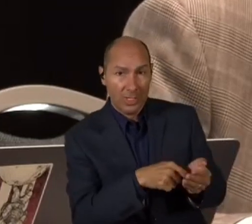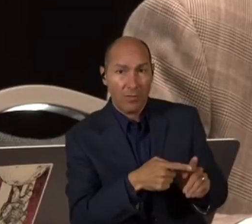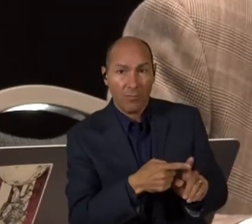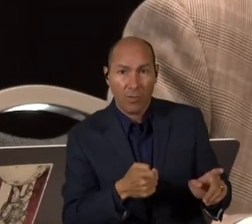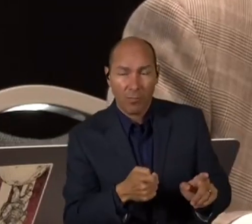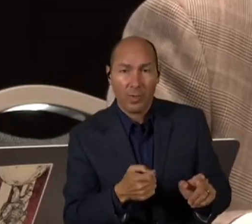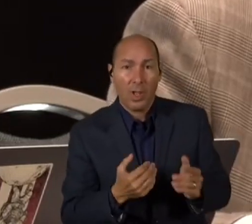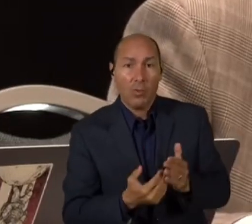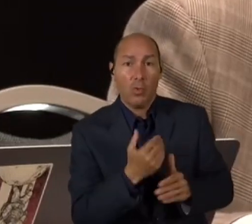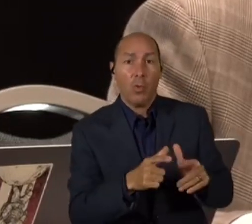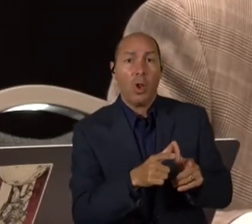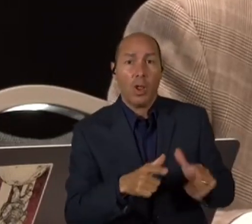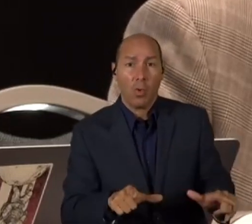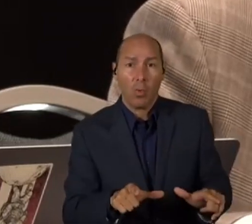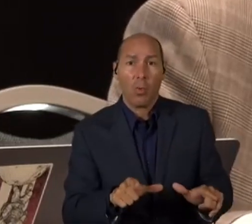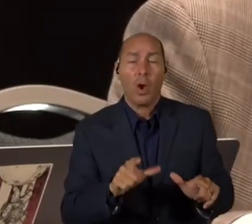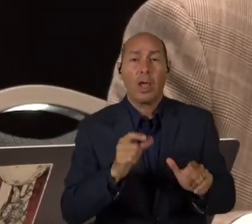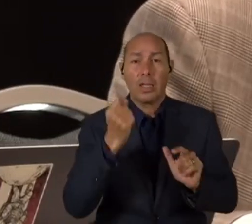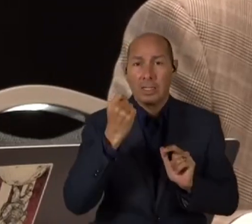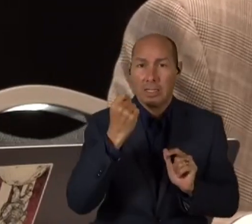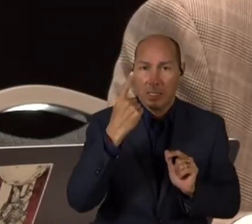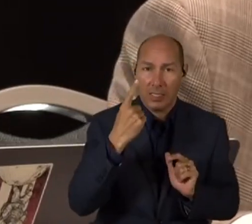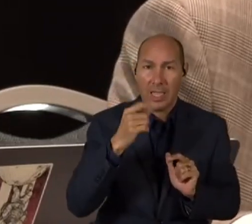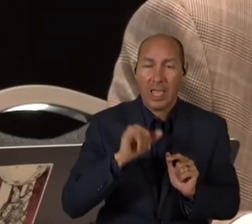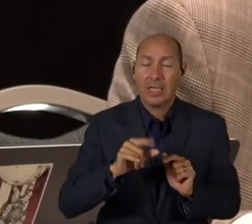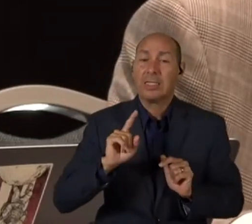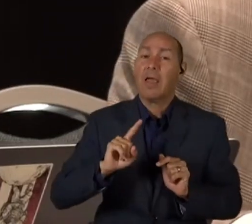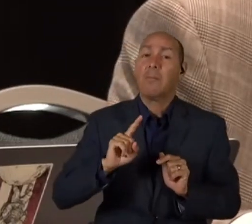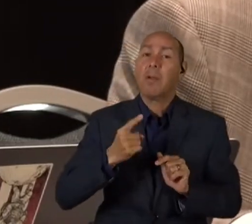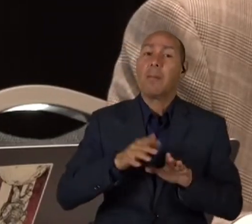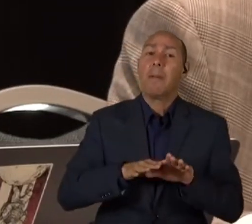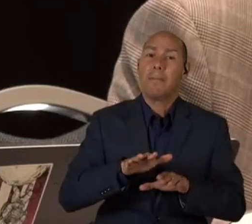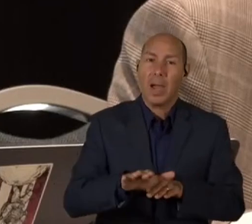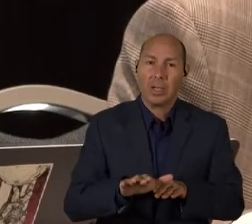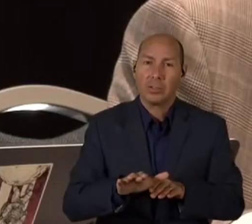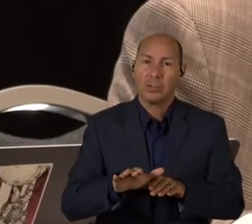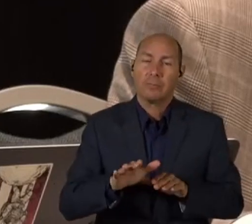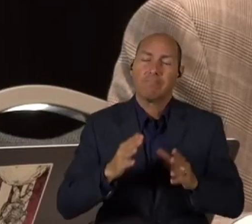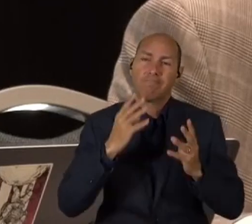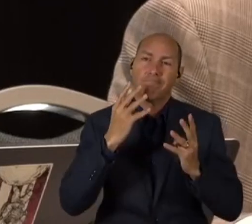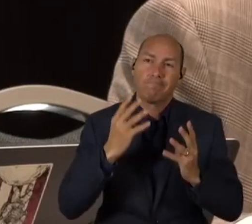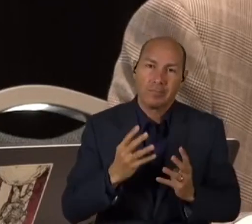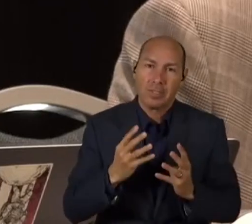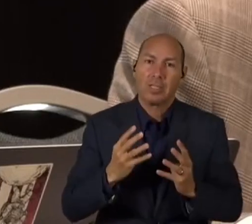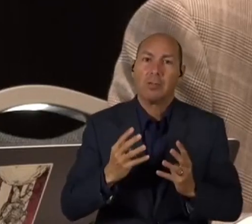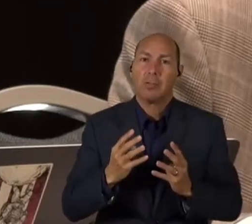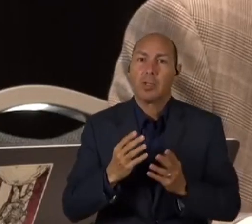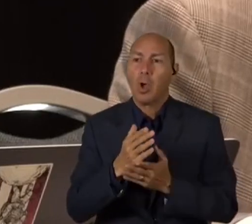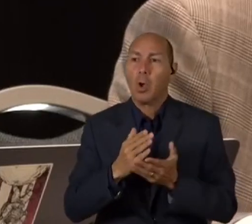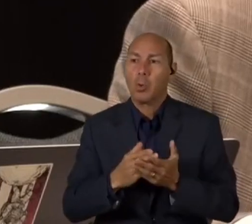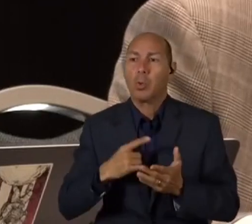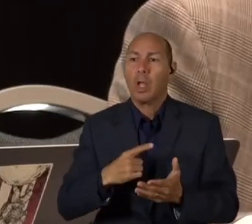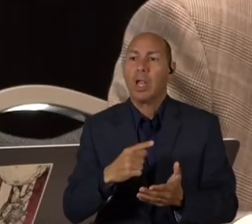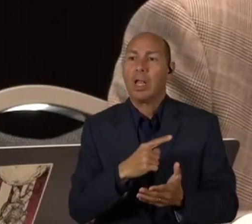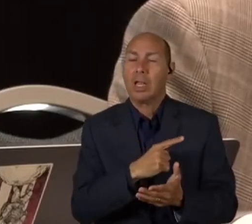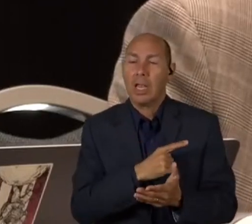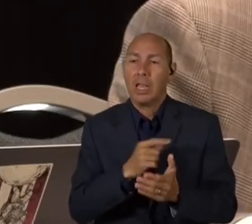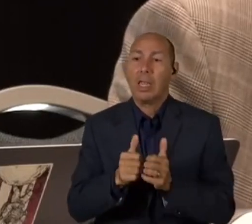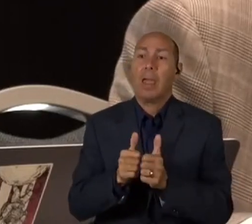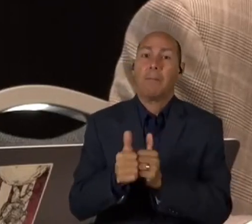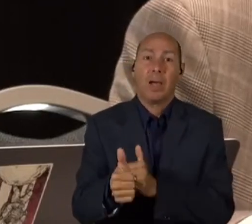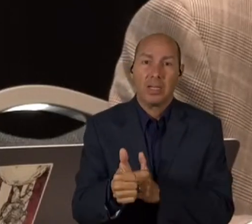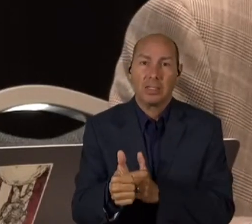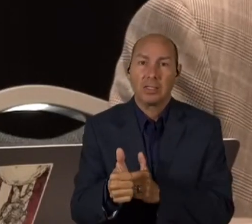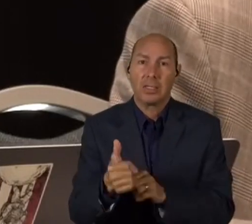and acknowledgement is only a first step. Unfortunately, some legislation was passed before we agreed with